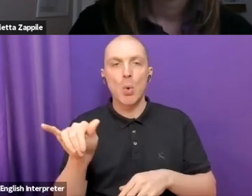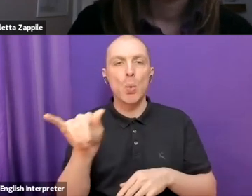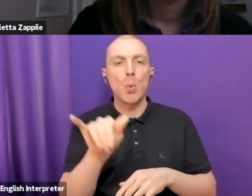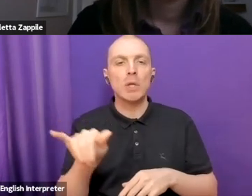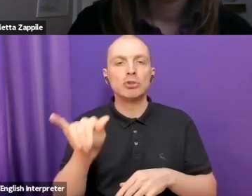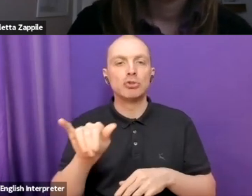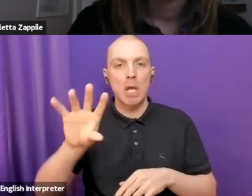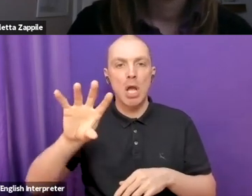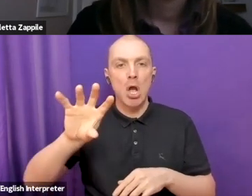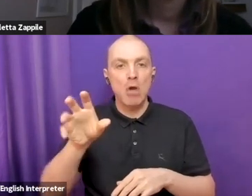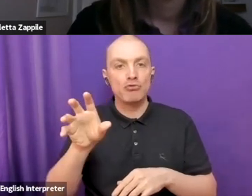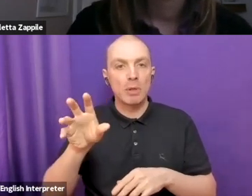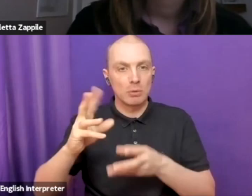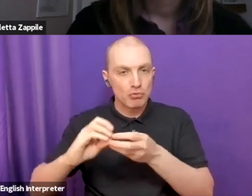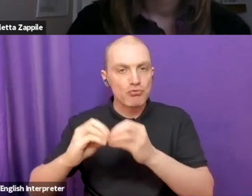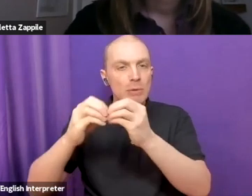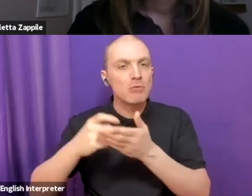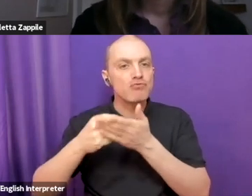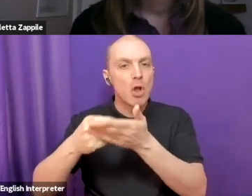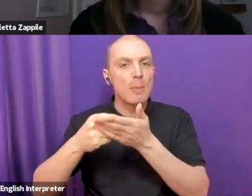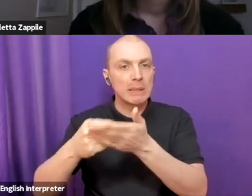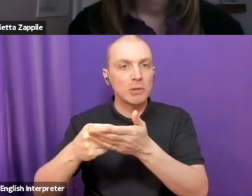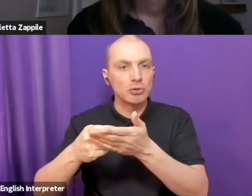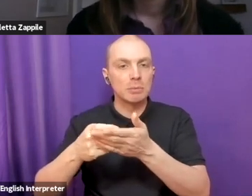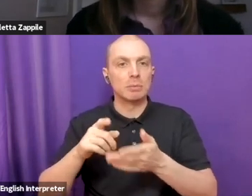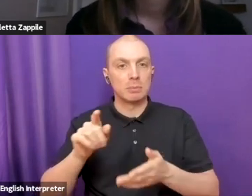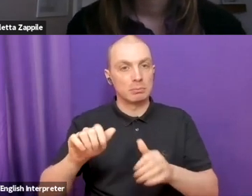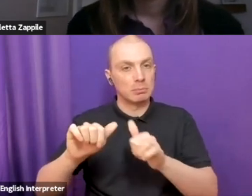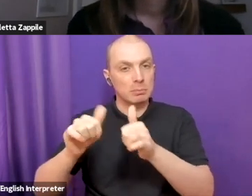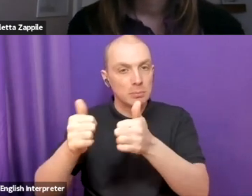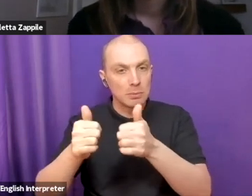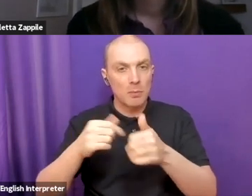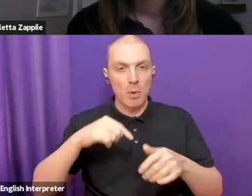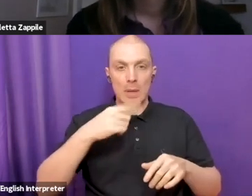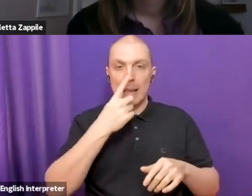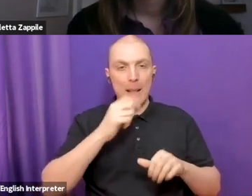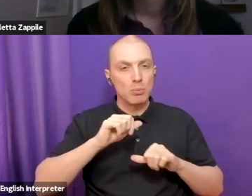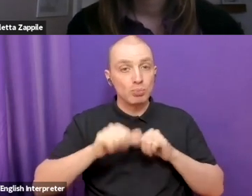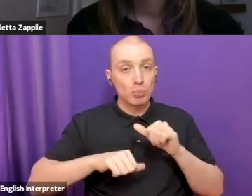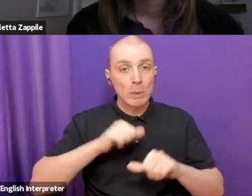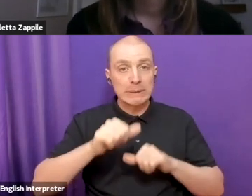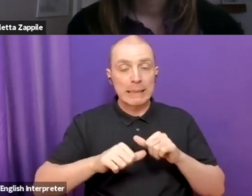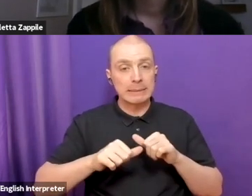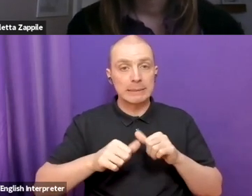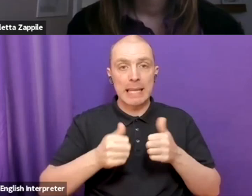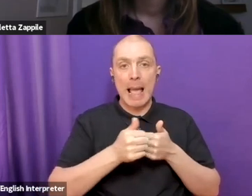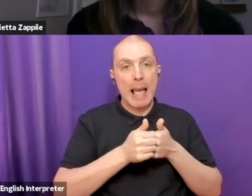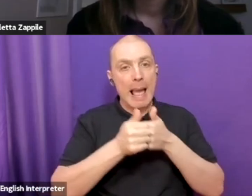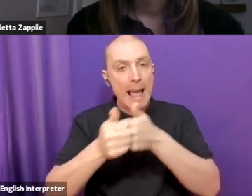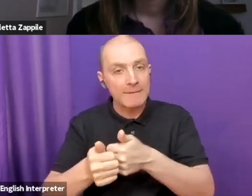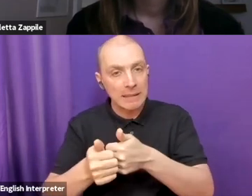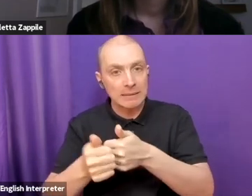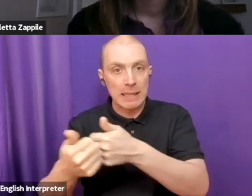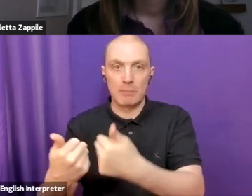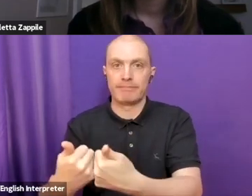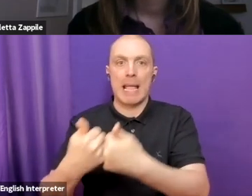later on in the process, there is a process of advocacy with other states, isn't there, that can be helpful to see what those countries have